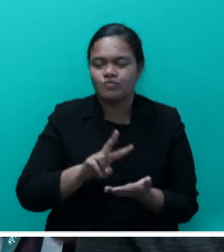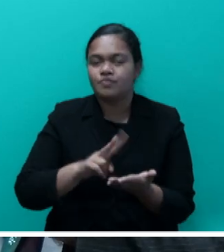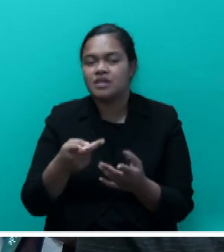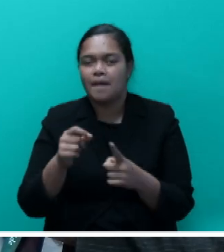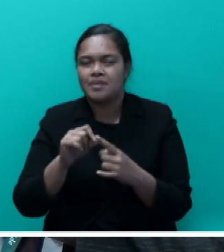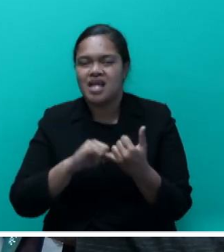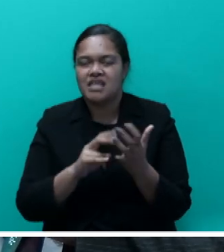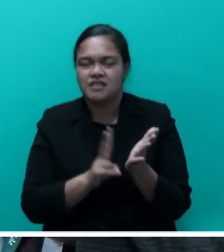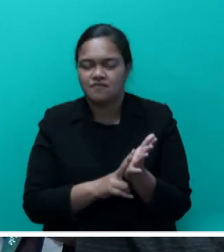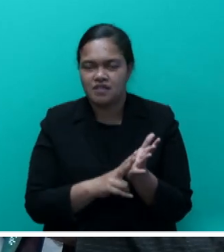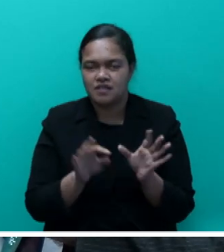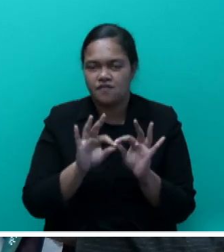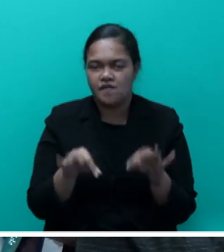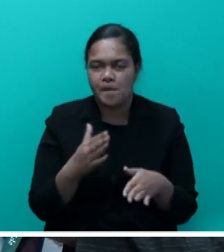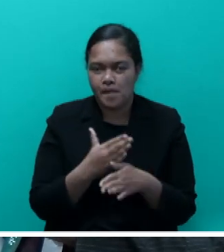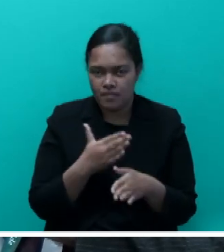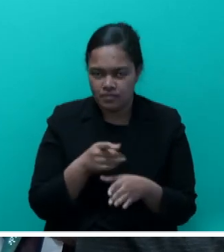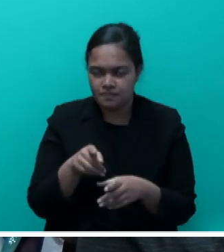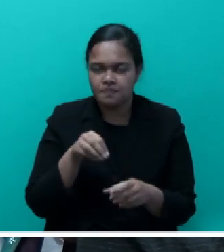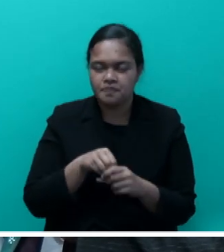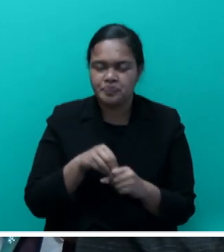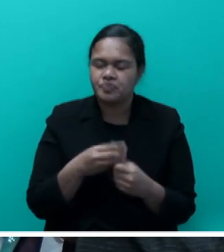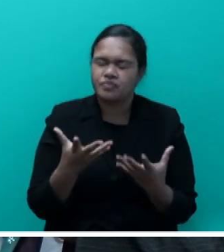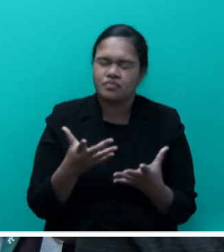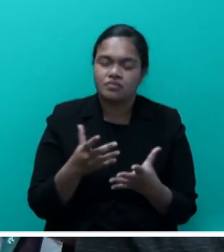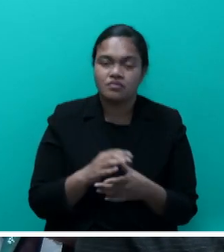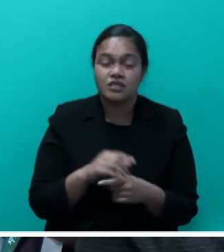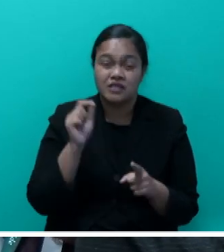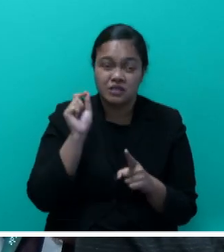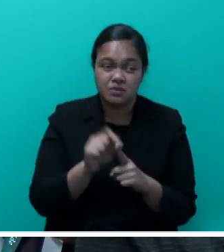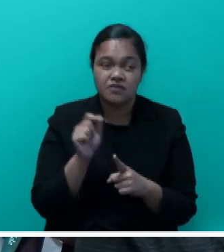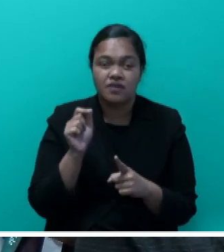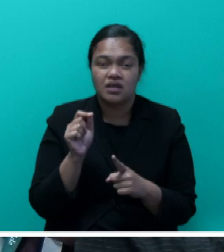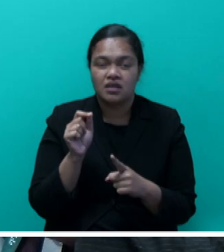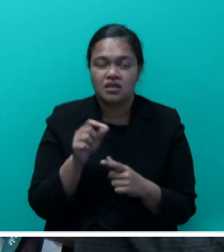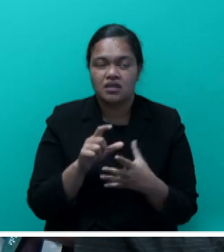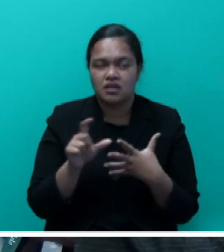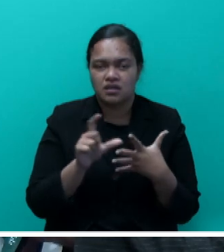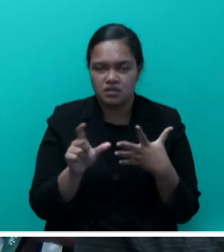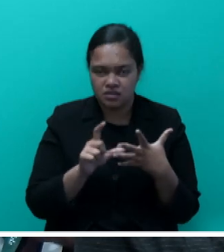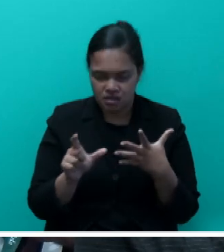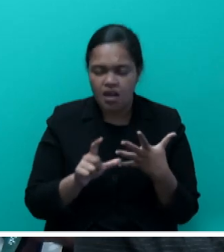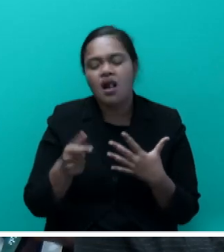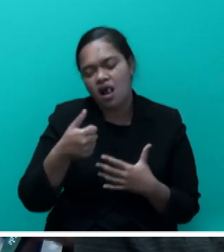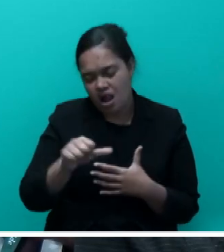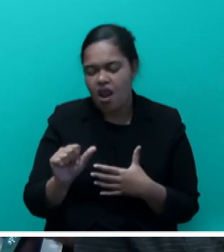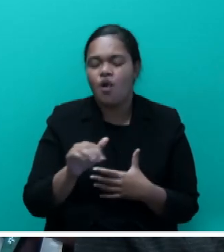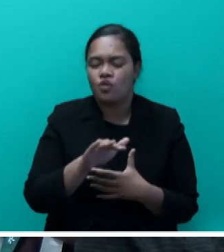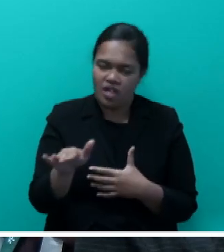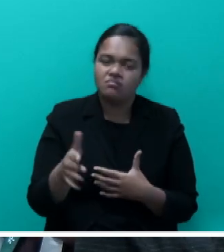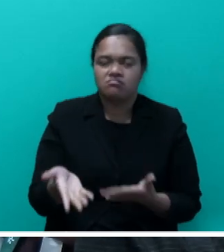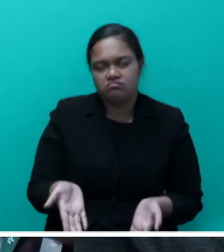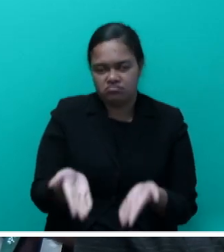framework, which may involve creating specific criteria and incentives that will allow them to meet the